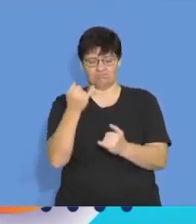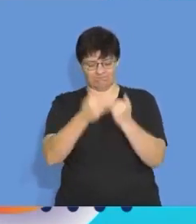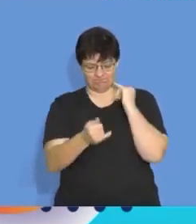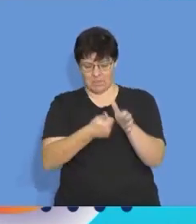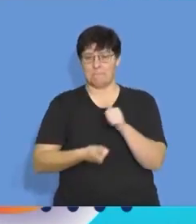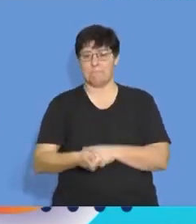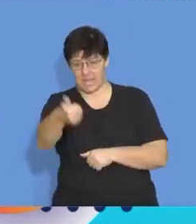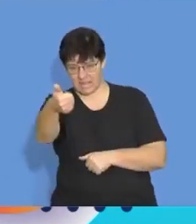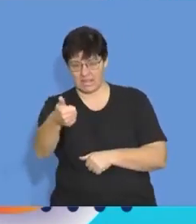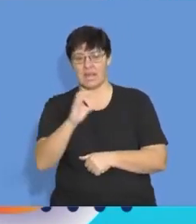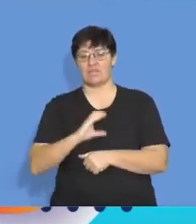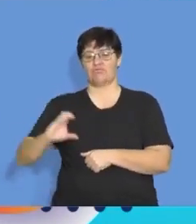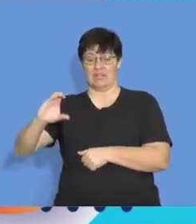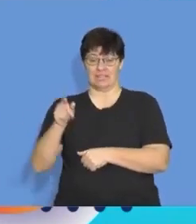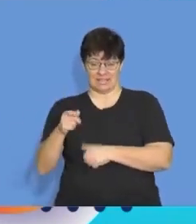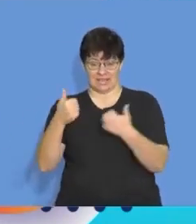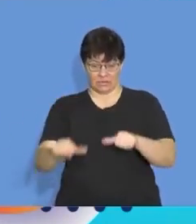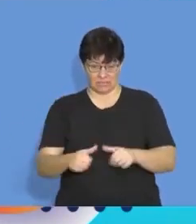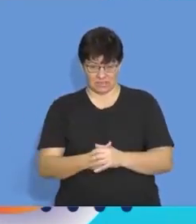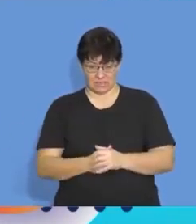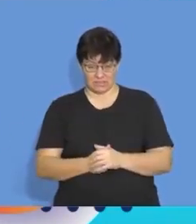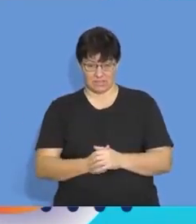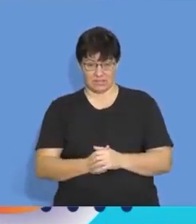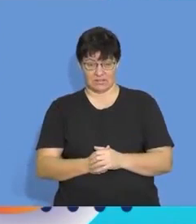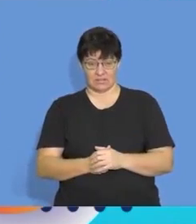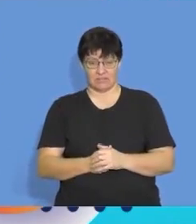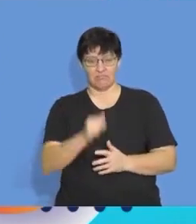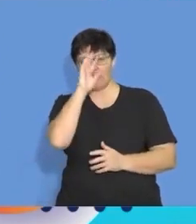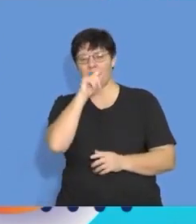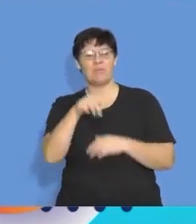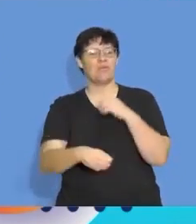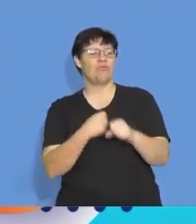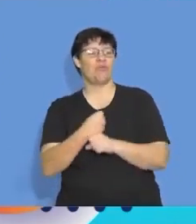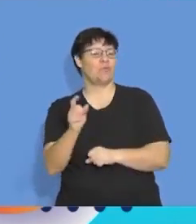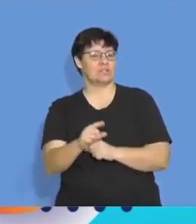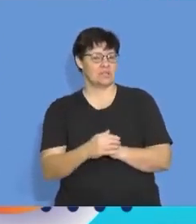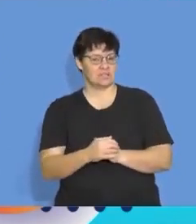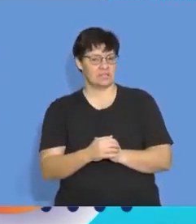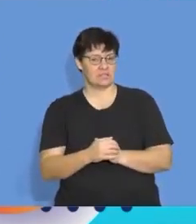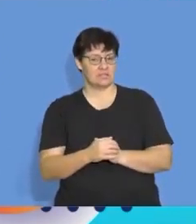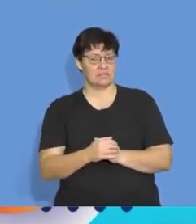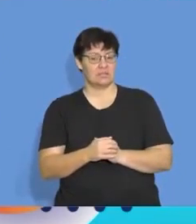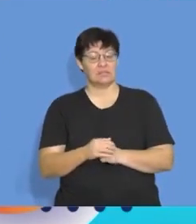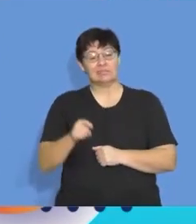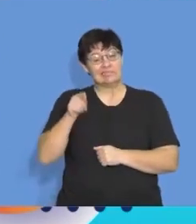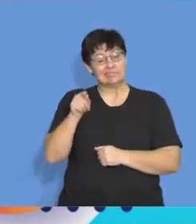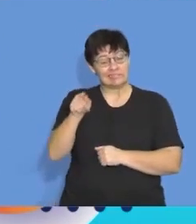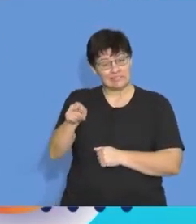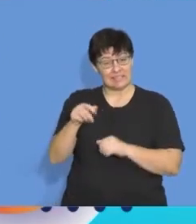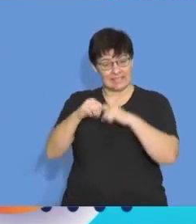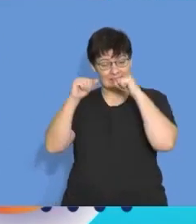goods, you credit your purchaser's account. So what do you remember from this year? Periodic inventory